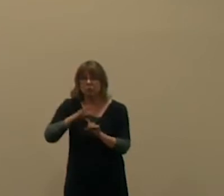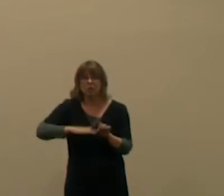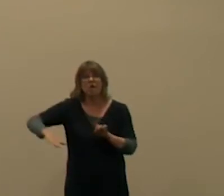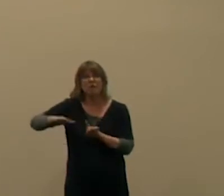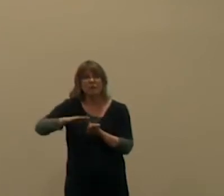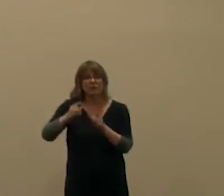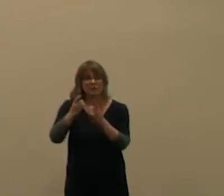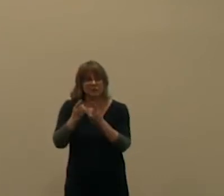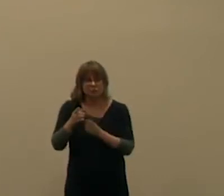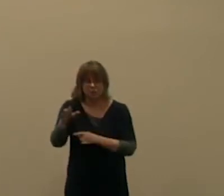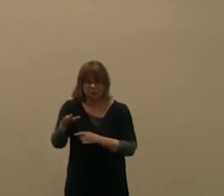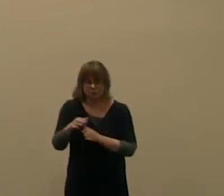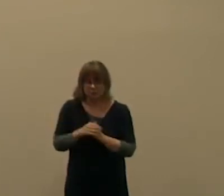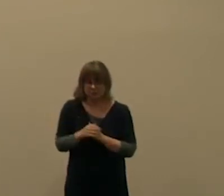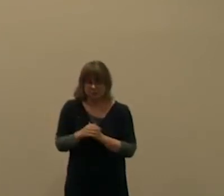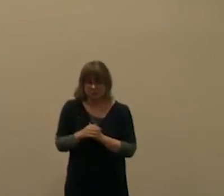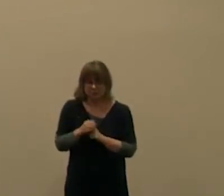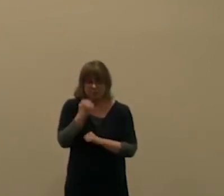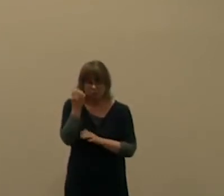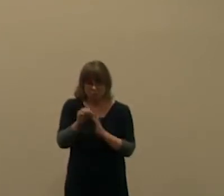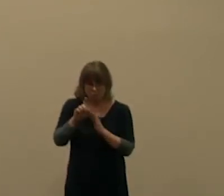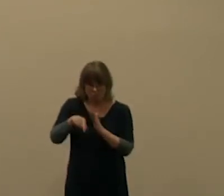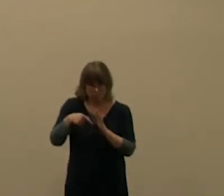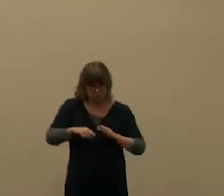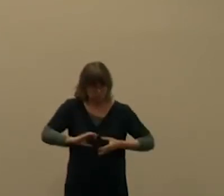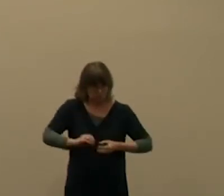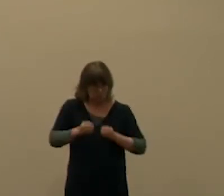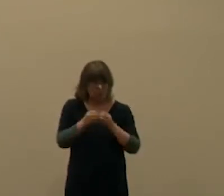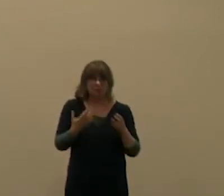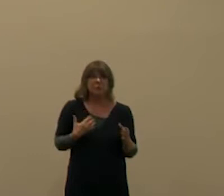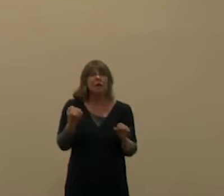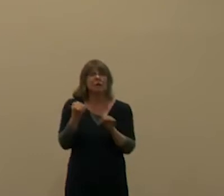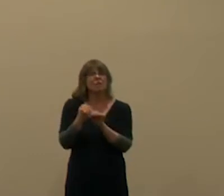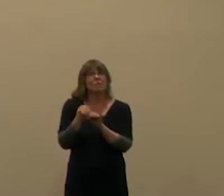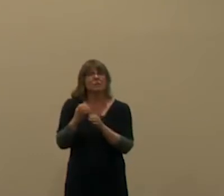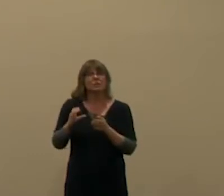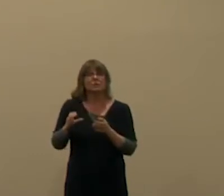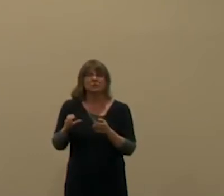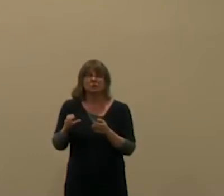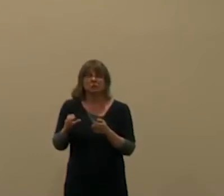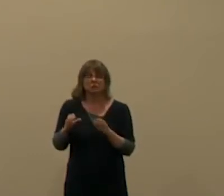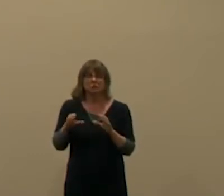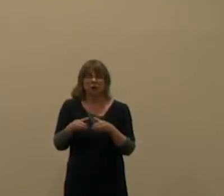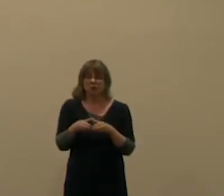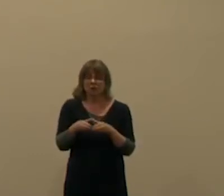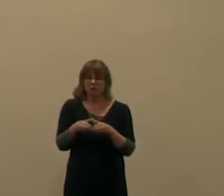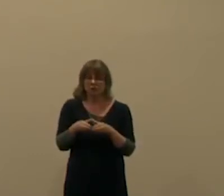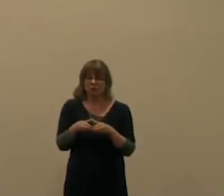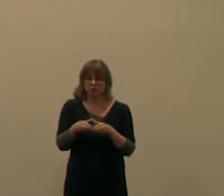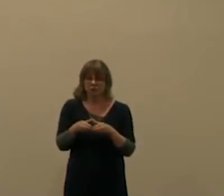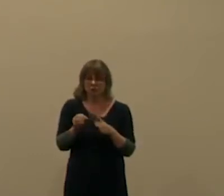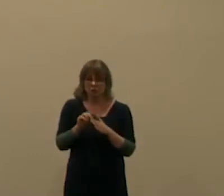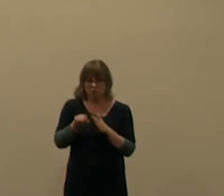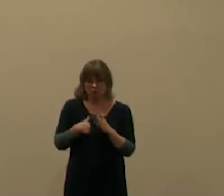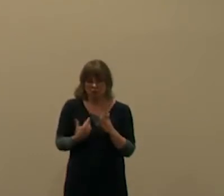issues. And for every project that they do, it's a government company. For every project that they do, they